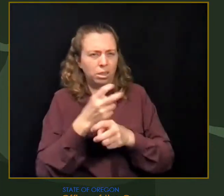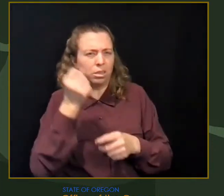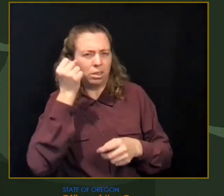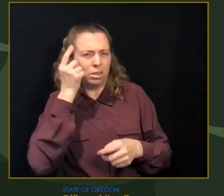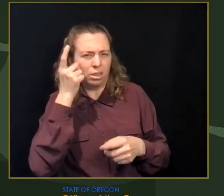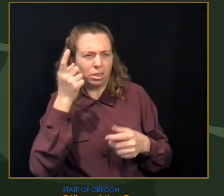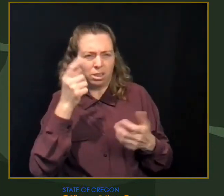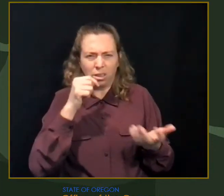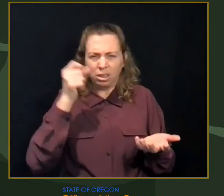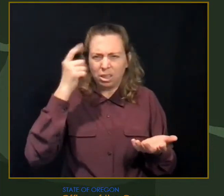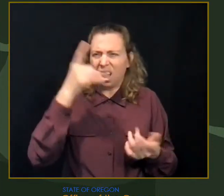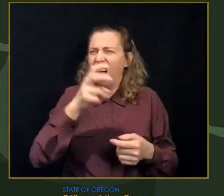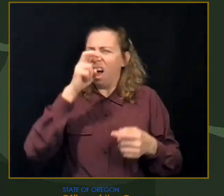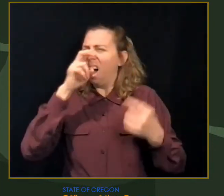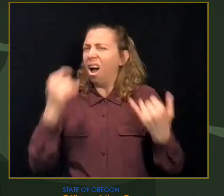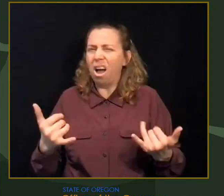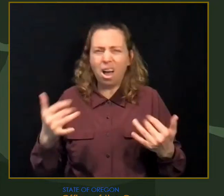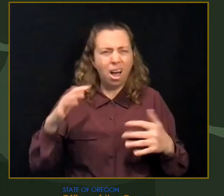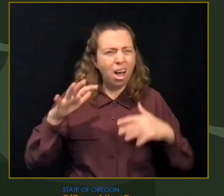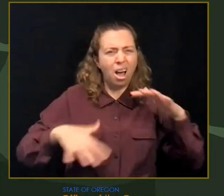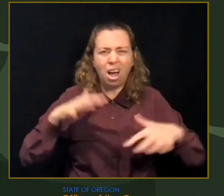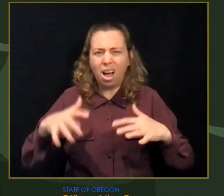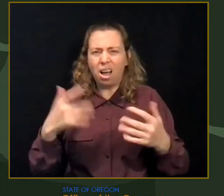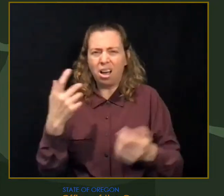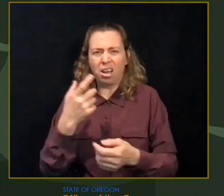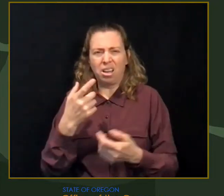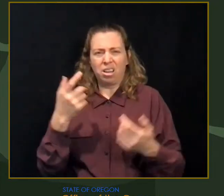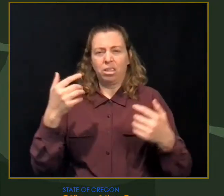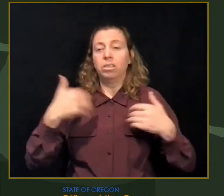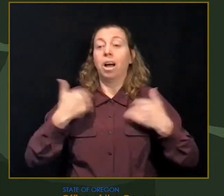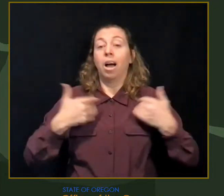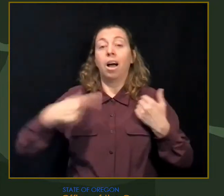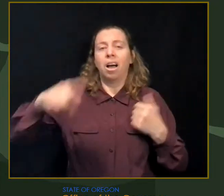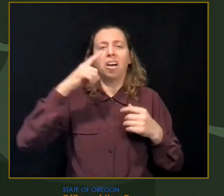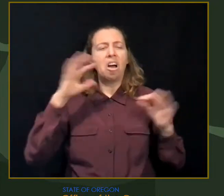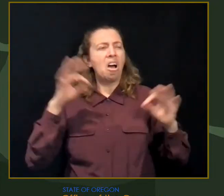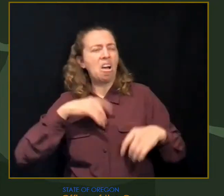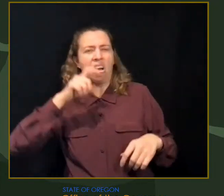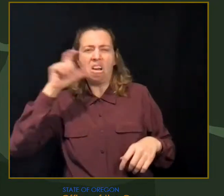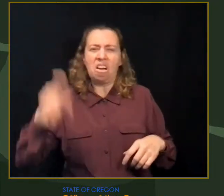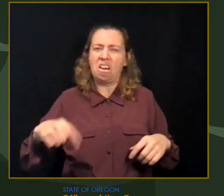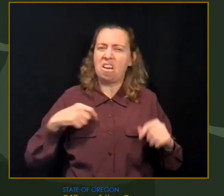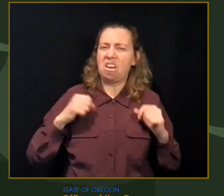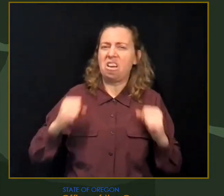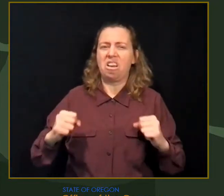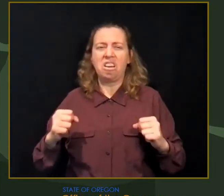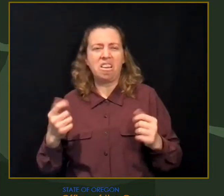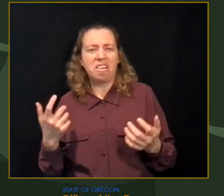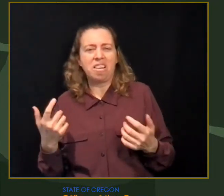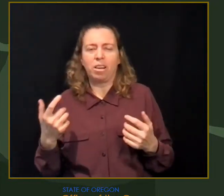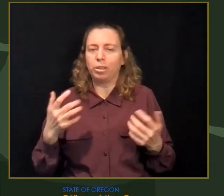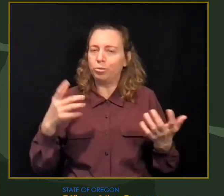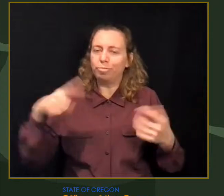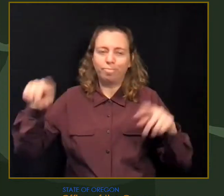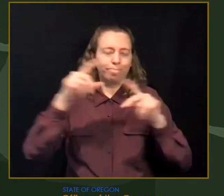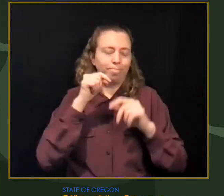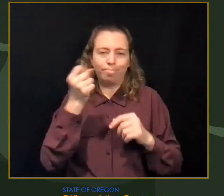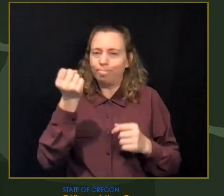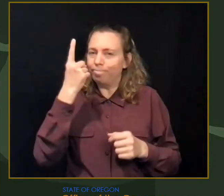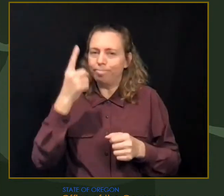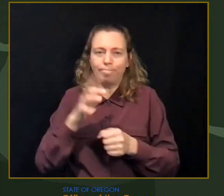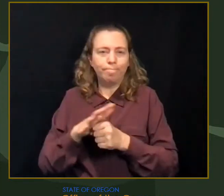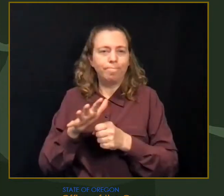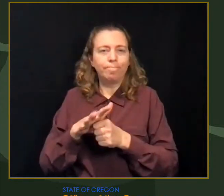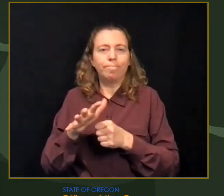that the pandemic has forced upon us when there are vaccines. And you have the variants that are moving, frankly, at a much